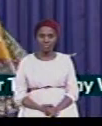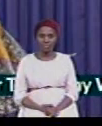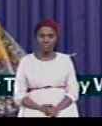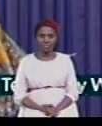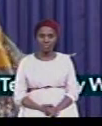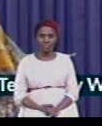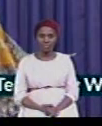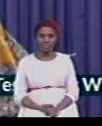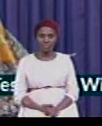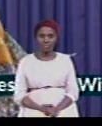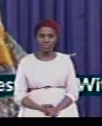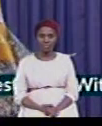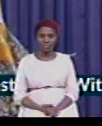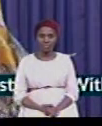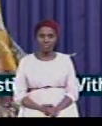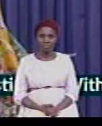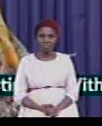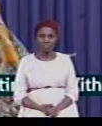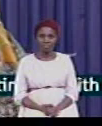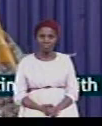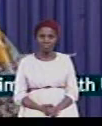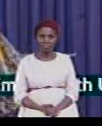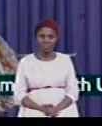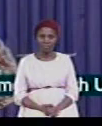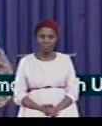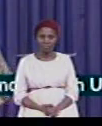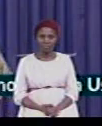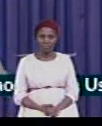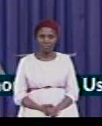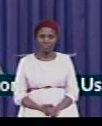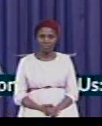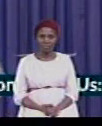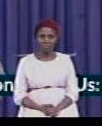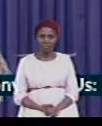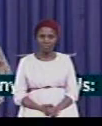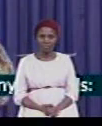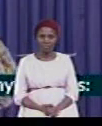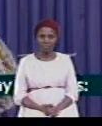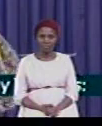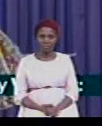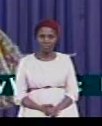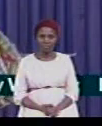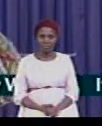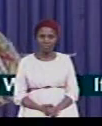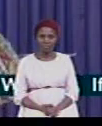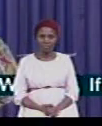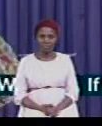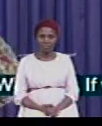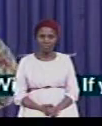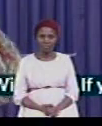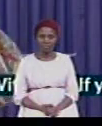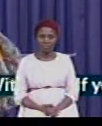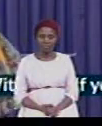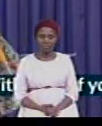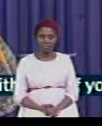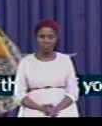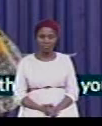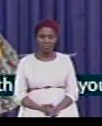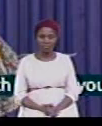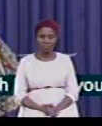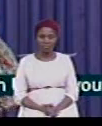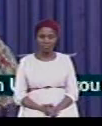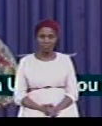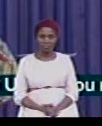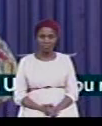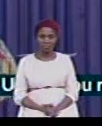a aka wo mle kakra bi wo be wu ana mele me bae fie me bae kan e wo se me se me kwa asori me ko roman wo